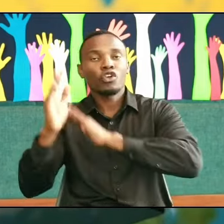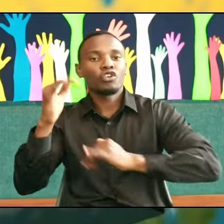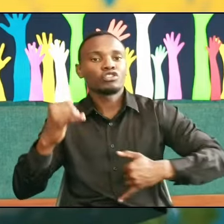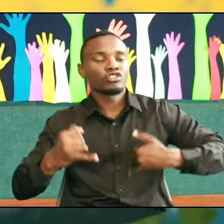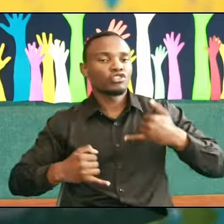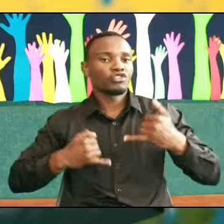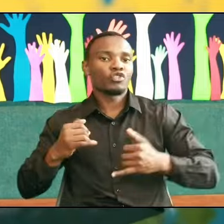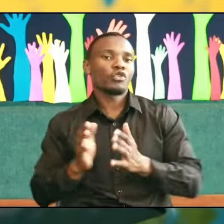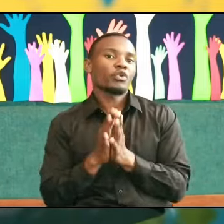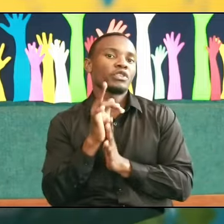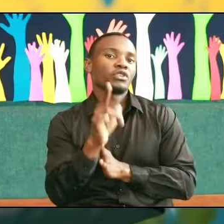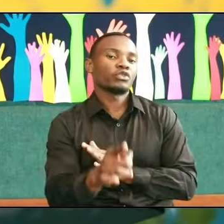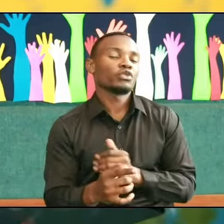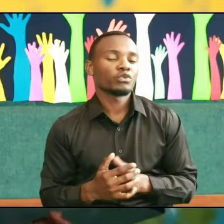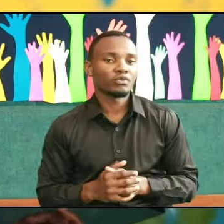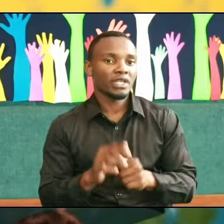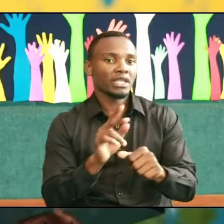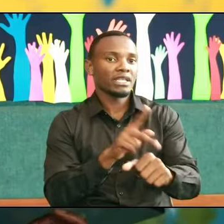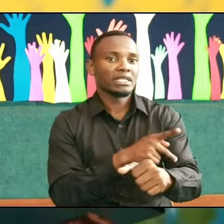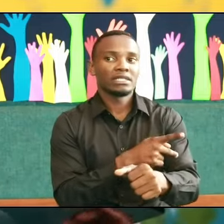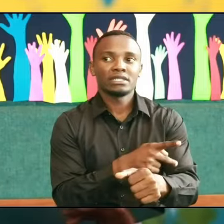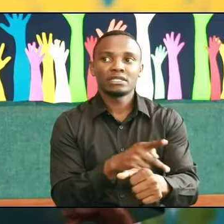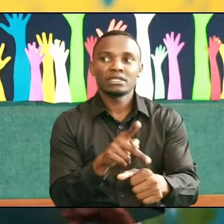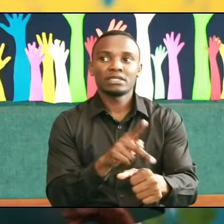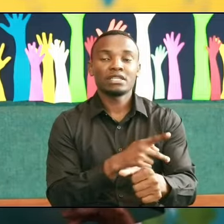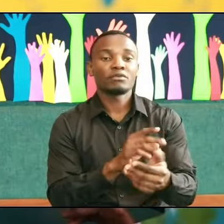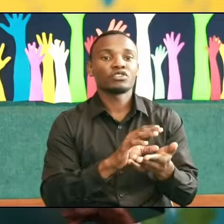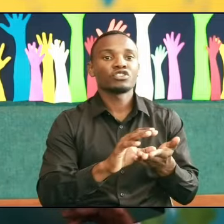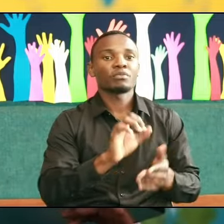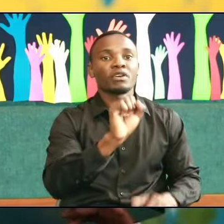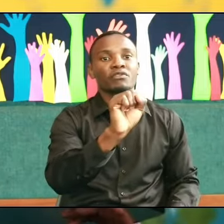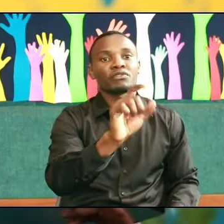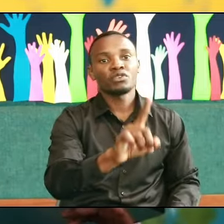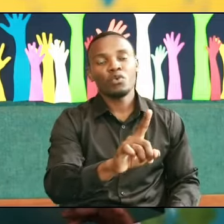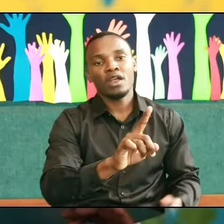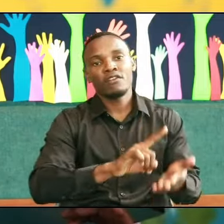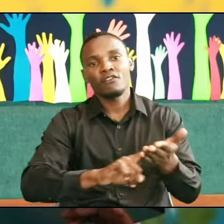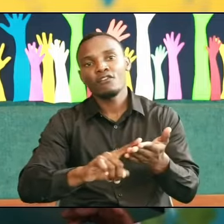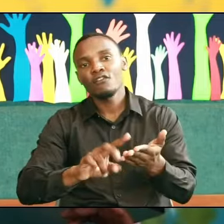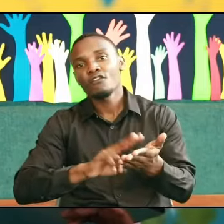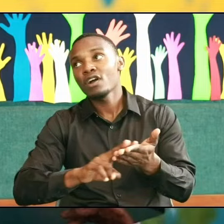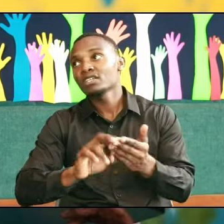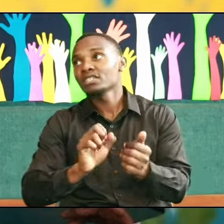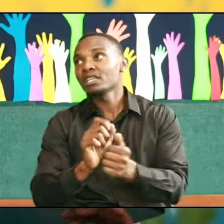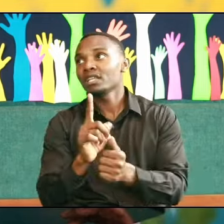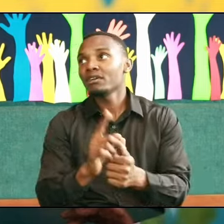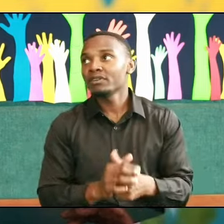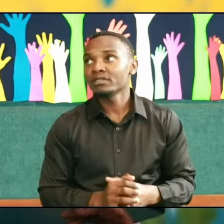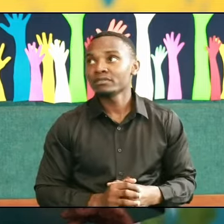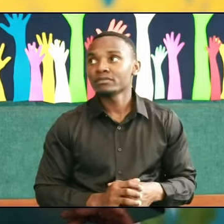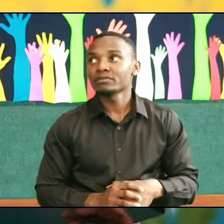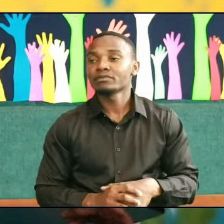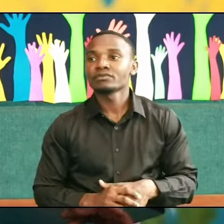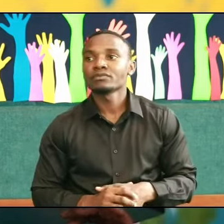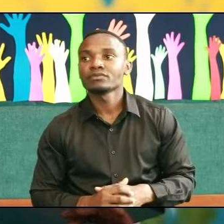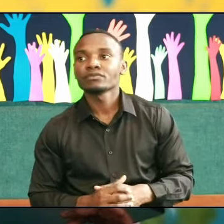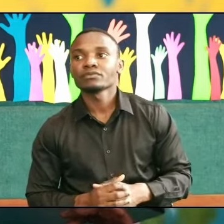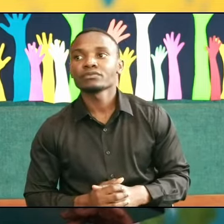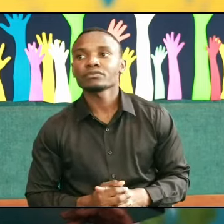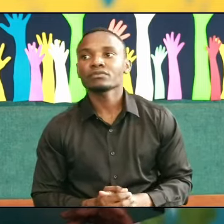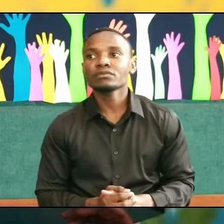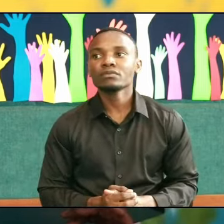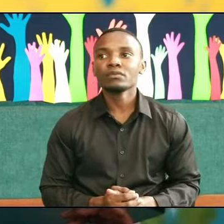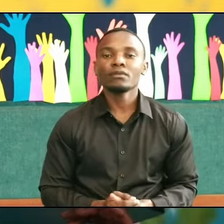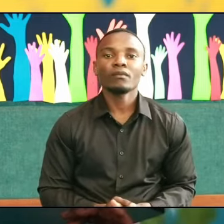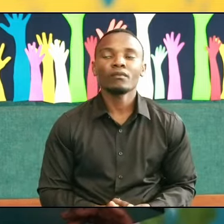Psalm 51 and verse 11. The Bible here says, for the redeemed of the ransomed, so the ransomed of the Lord